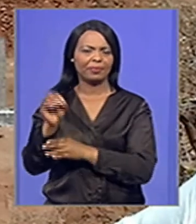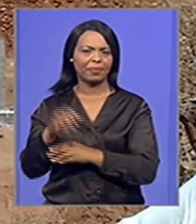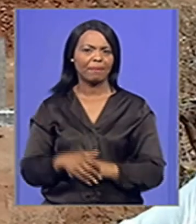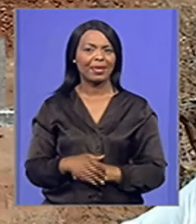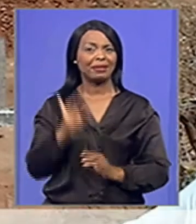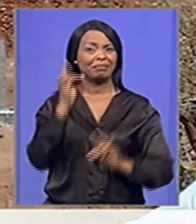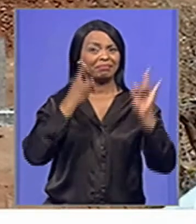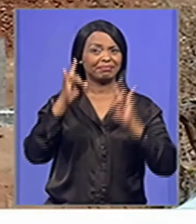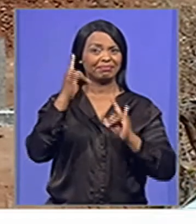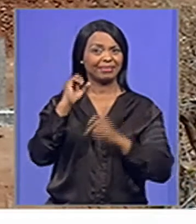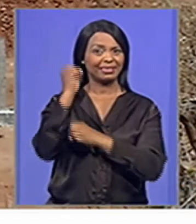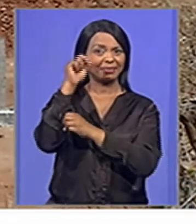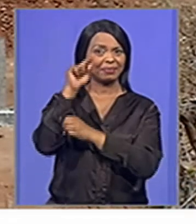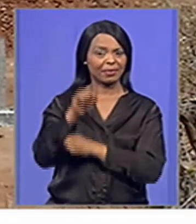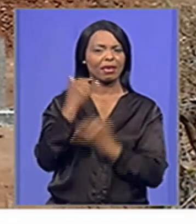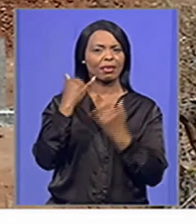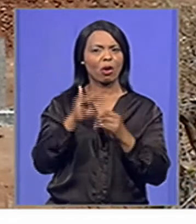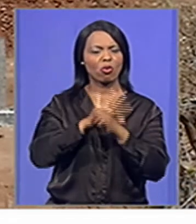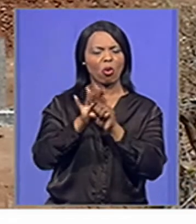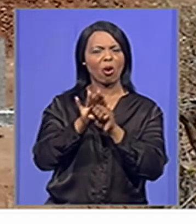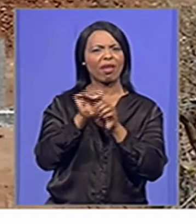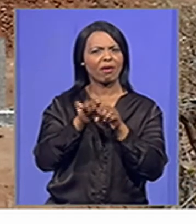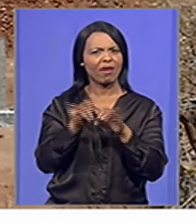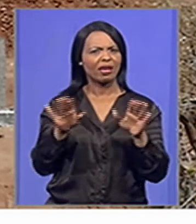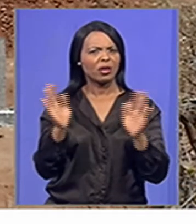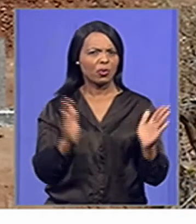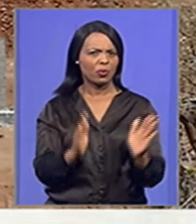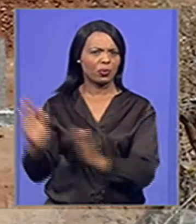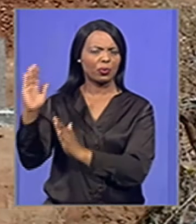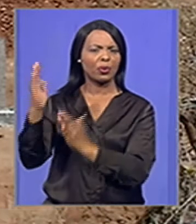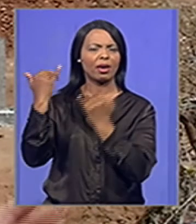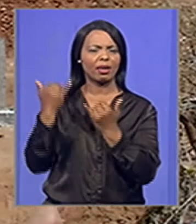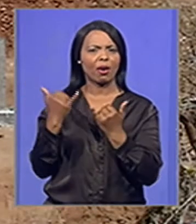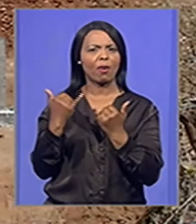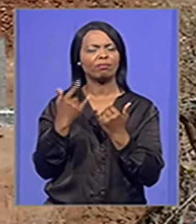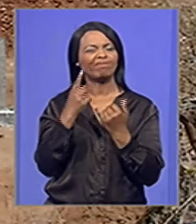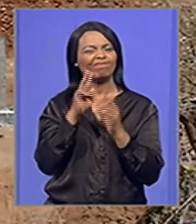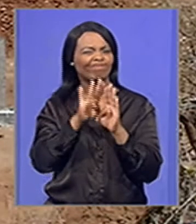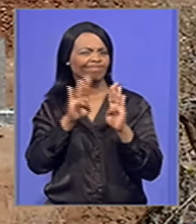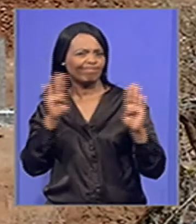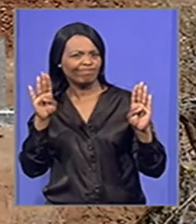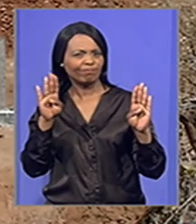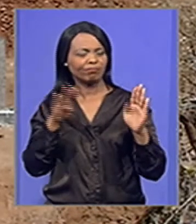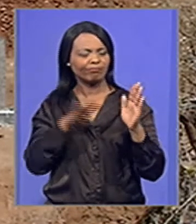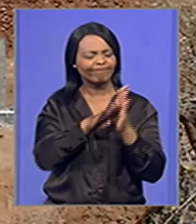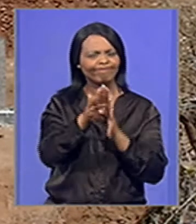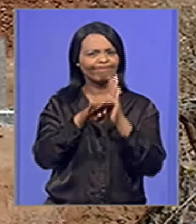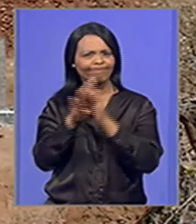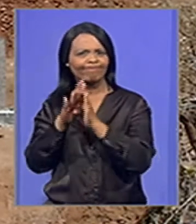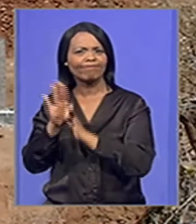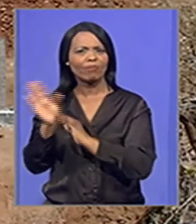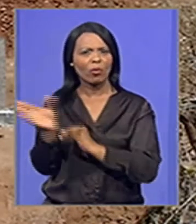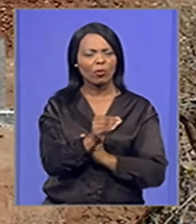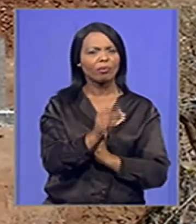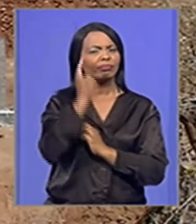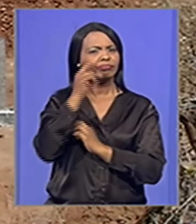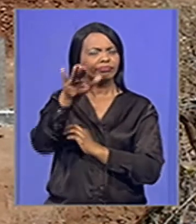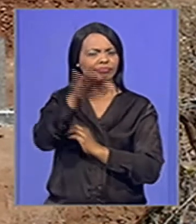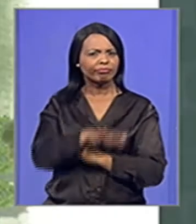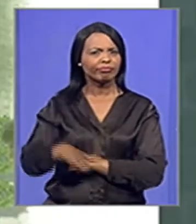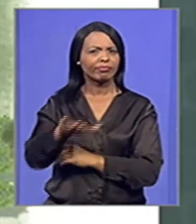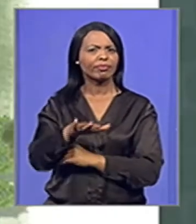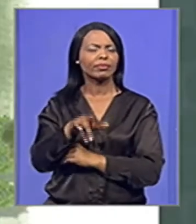coming out of COVID we've seen the demand pick up. We've seen a huge increase in sort of for the vacation club, for the palace, for the whole resort, and particularly on the gaming